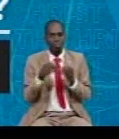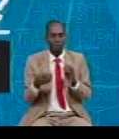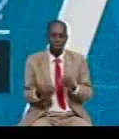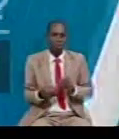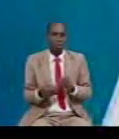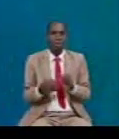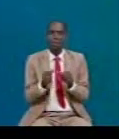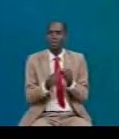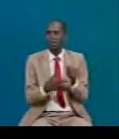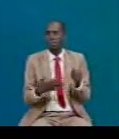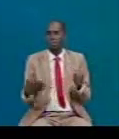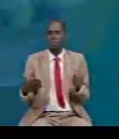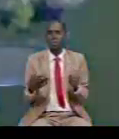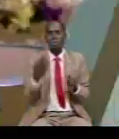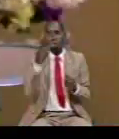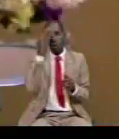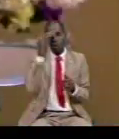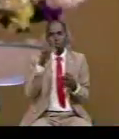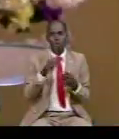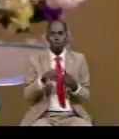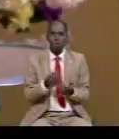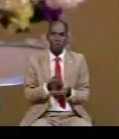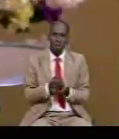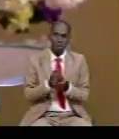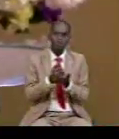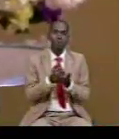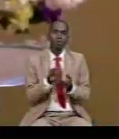Counselors are around you now.